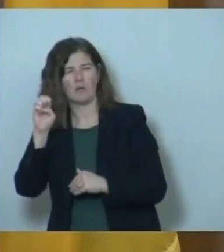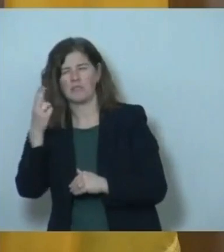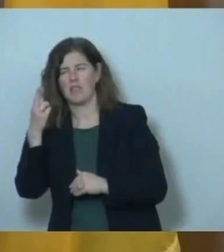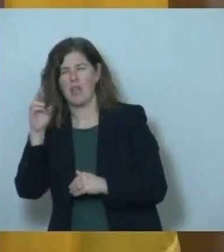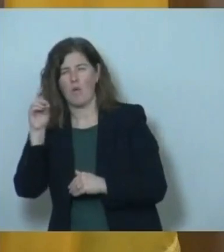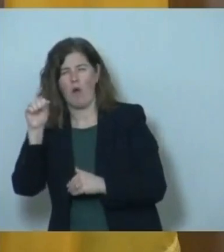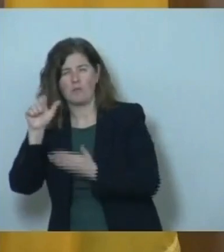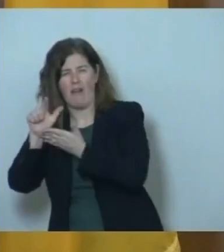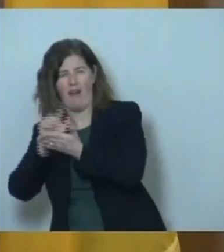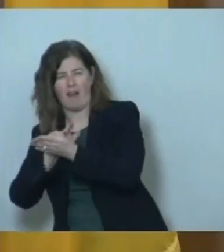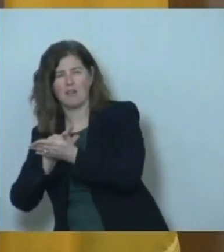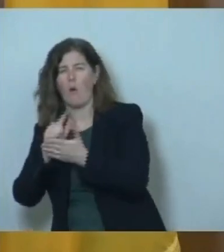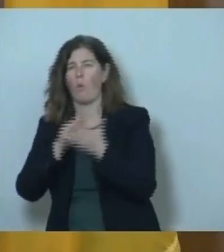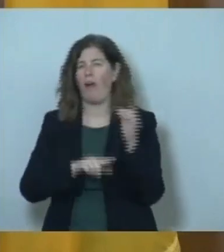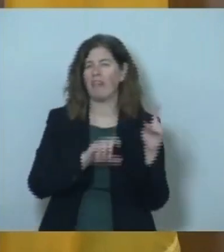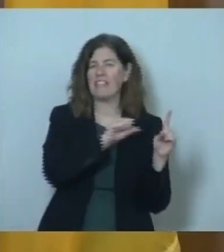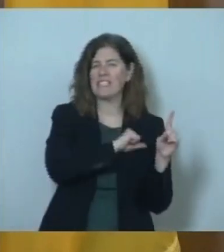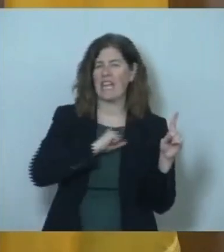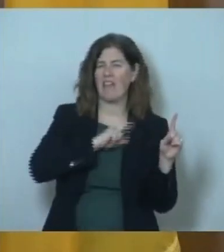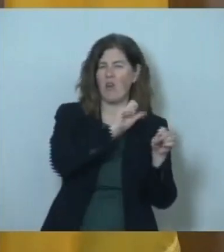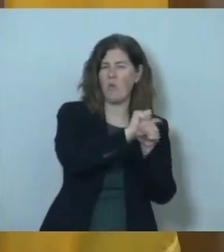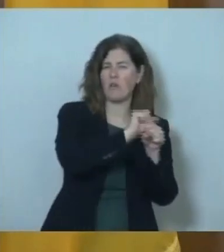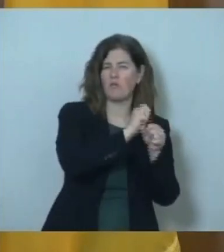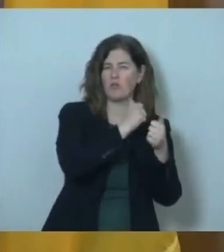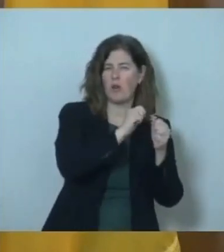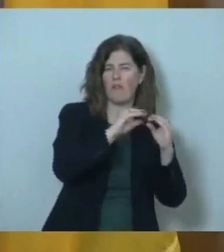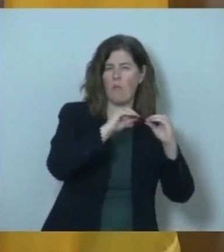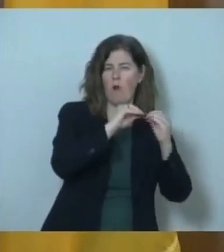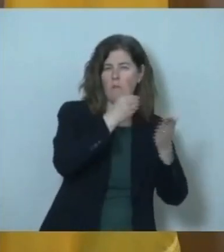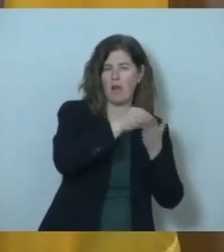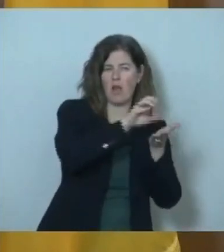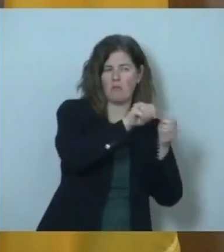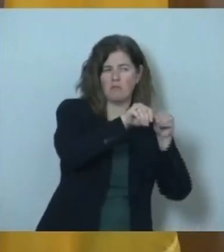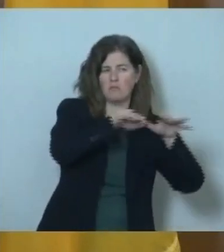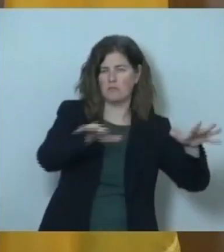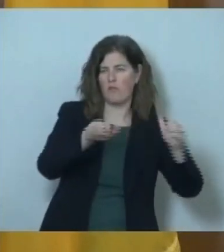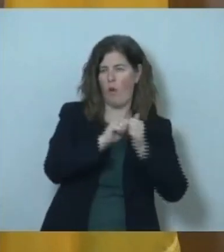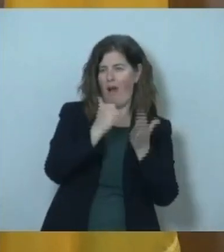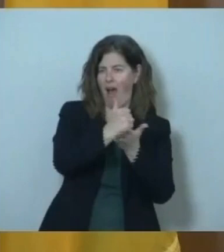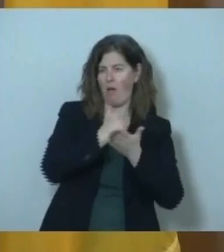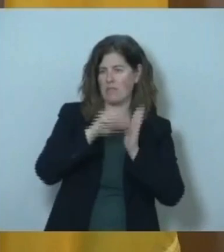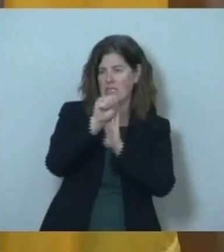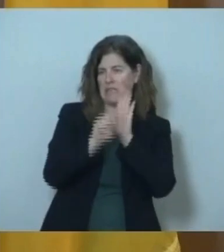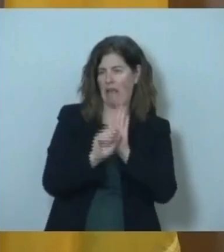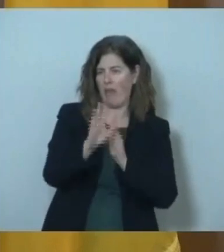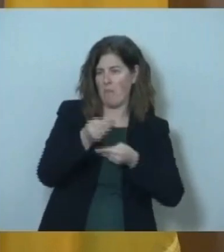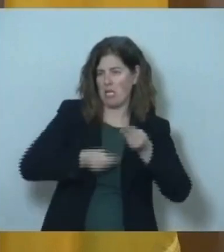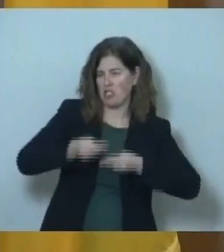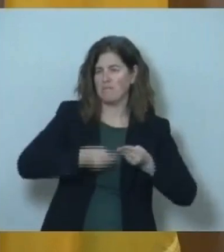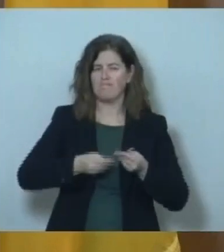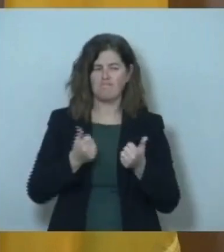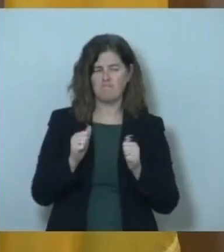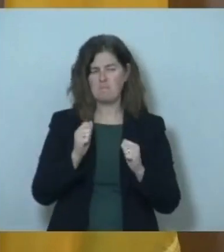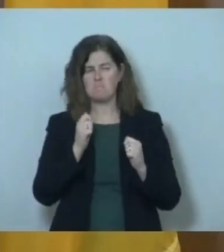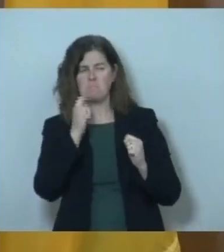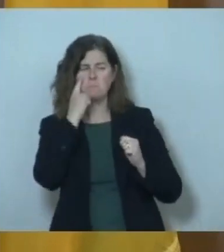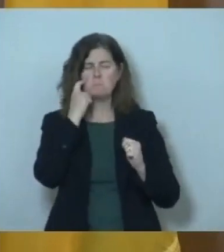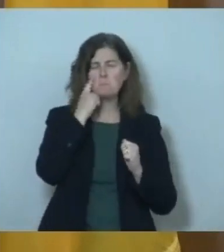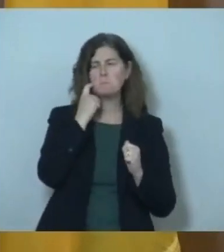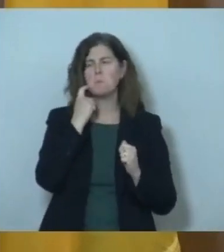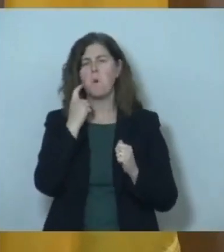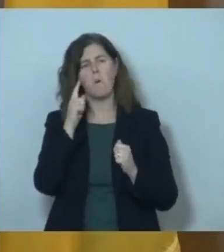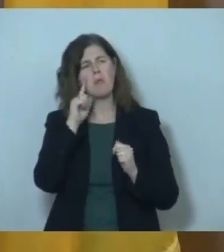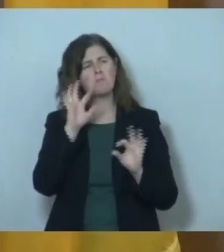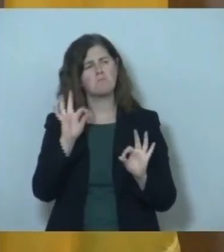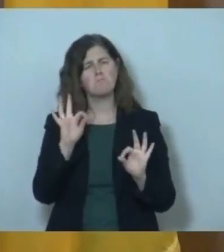on bipartisan for more money that fills the gaps in state budgets. We think that we could be in pretty